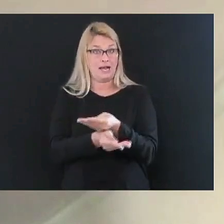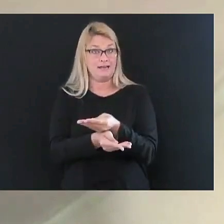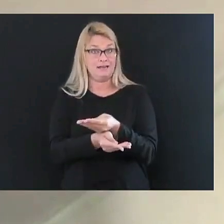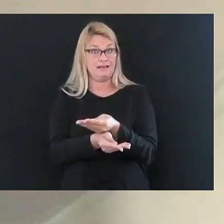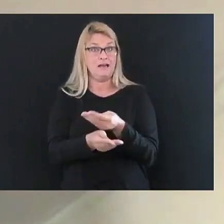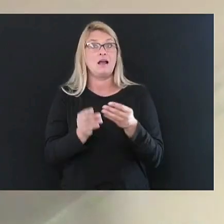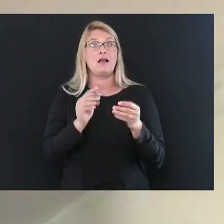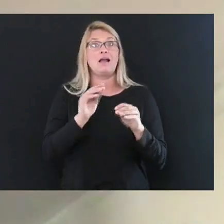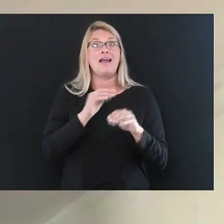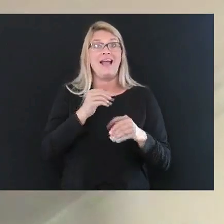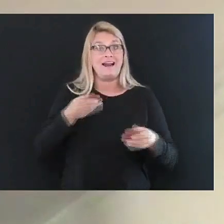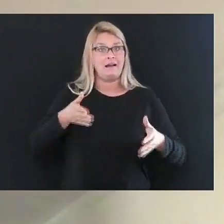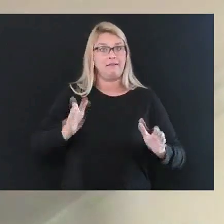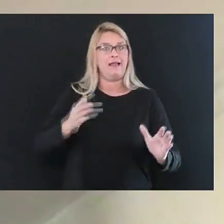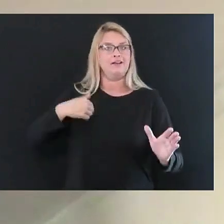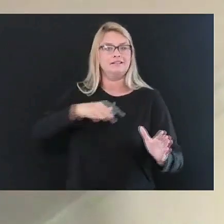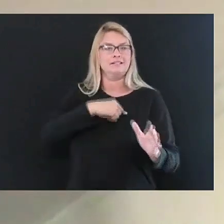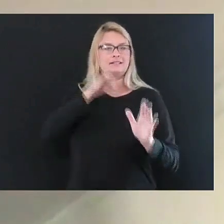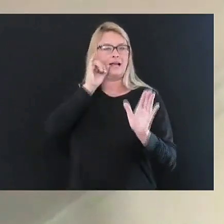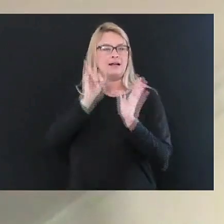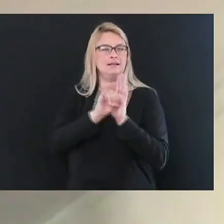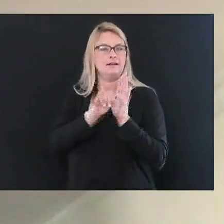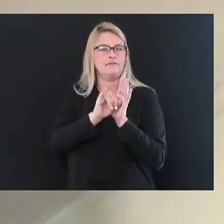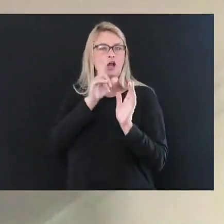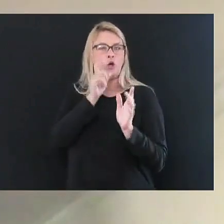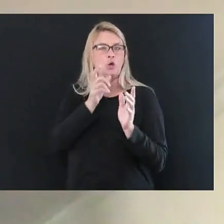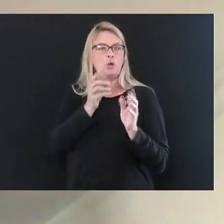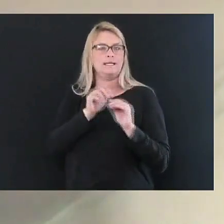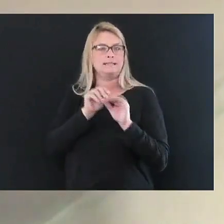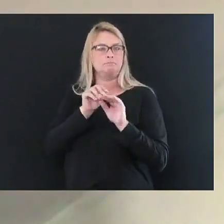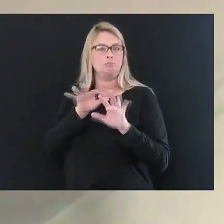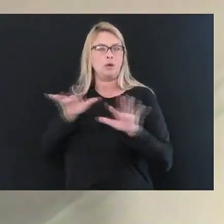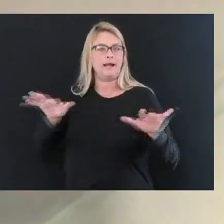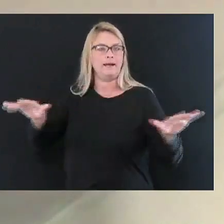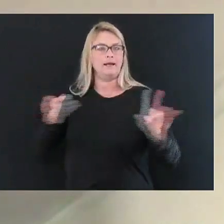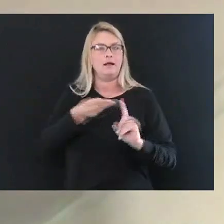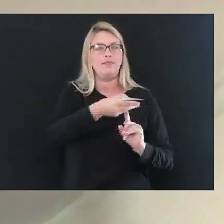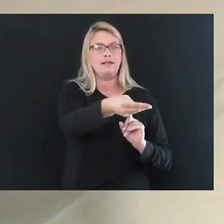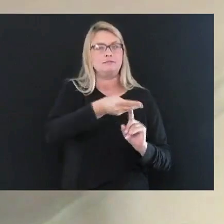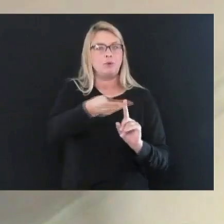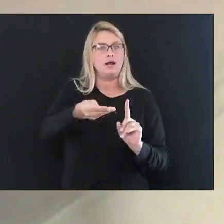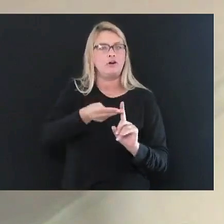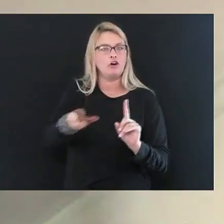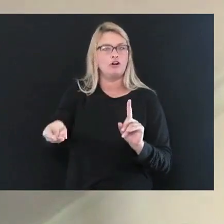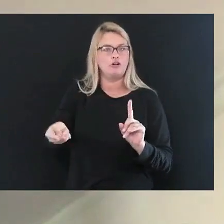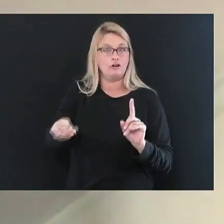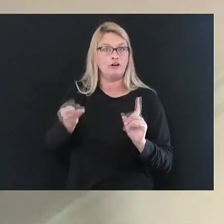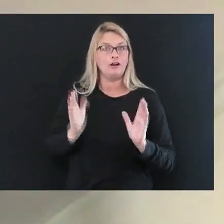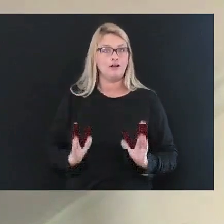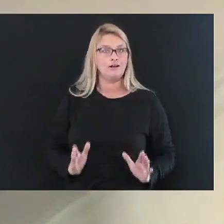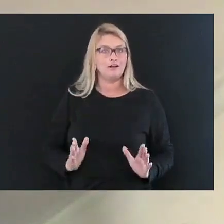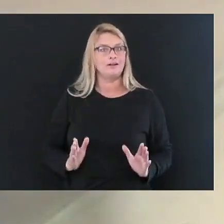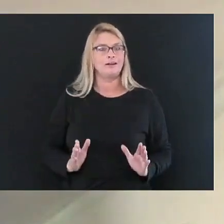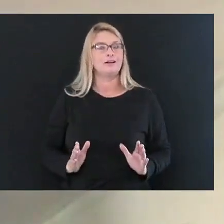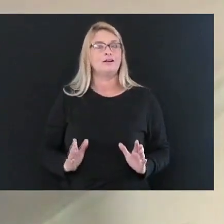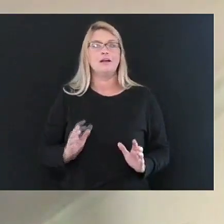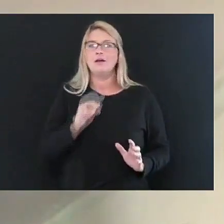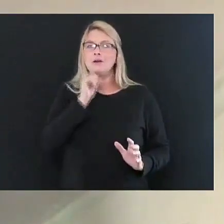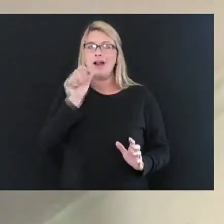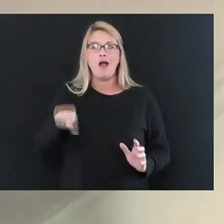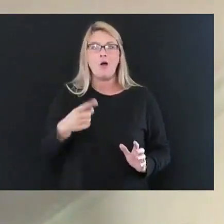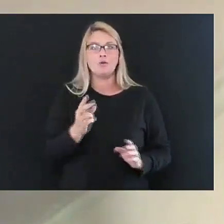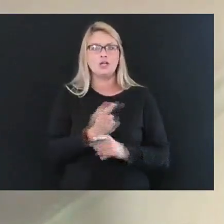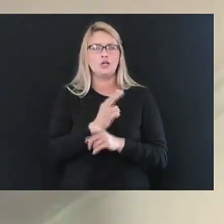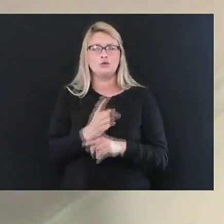also allows us to start to identify those super spreaders. So the goal would be that we're not sticking with just one metric, we're using more